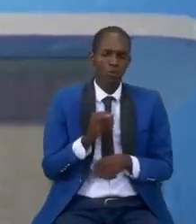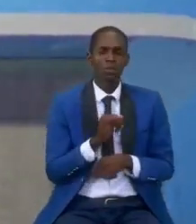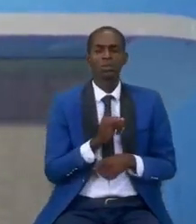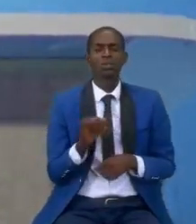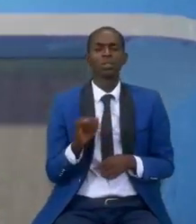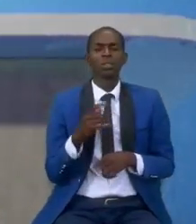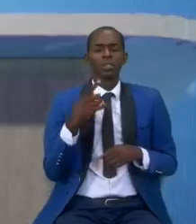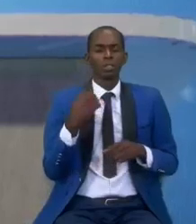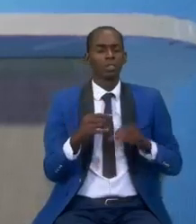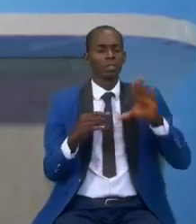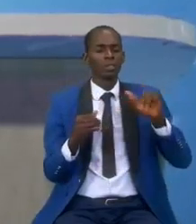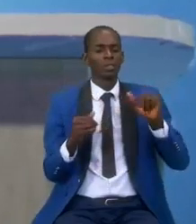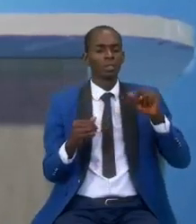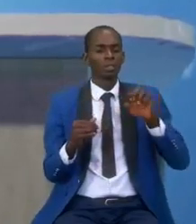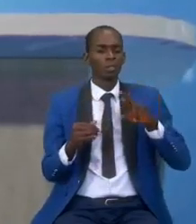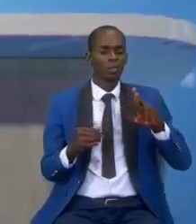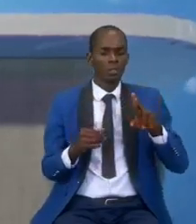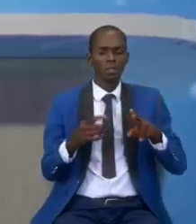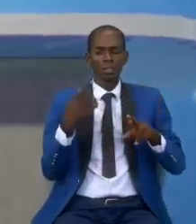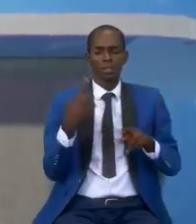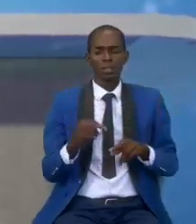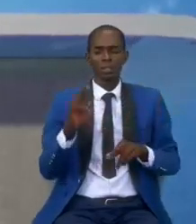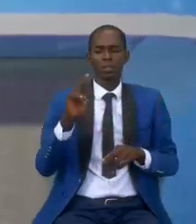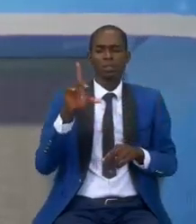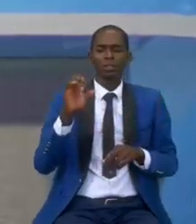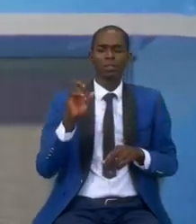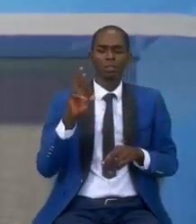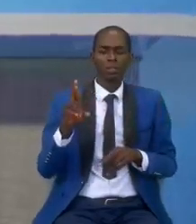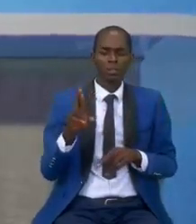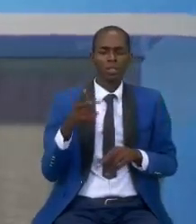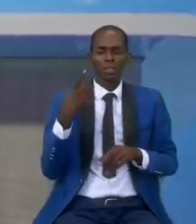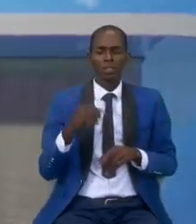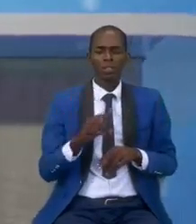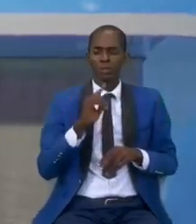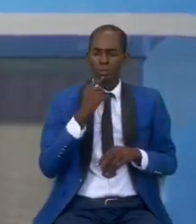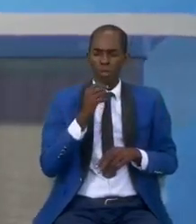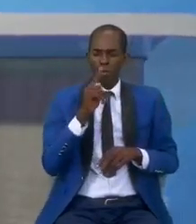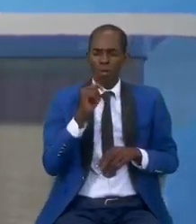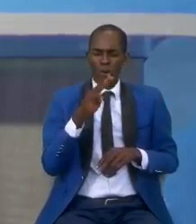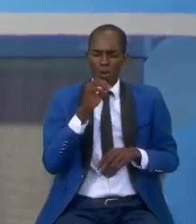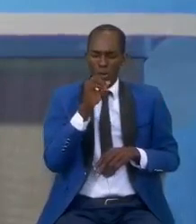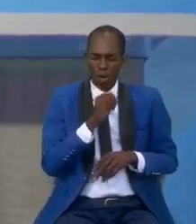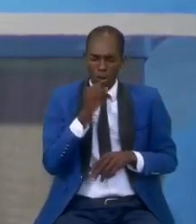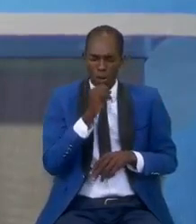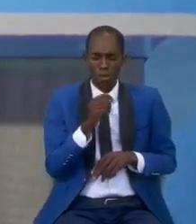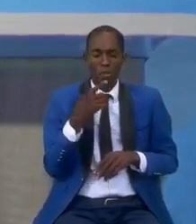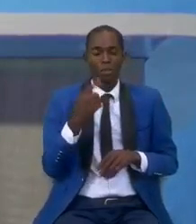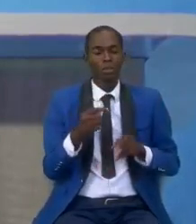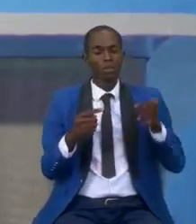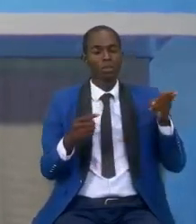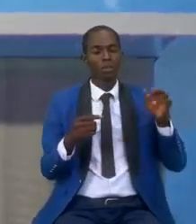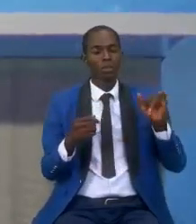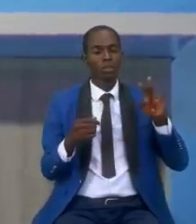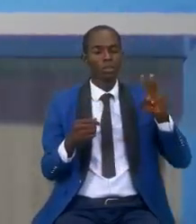the tuberculosis, the HIV AIDS, and every sin tormenting anyone